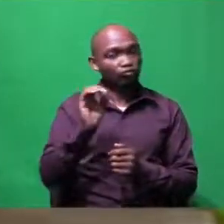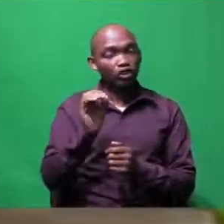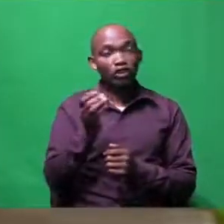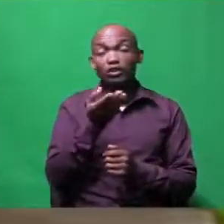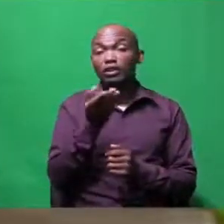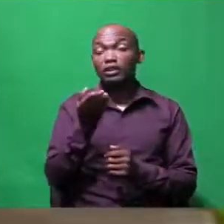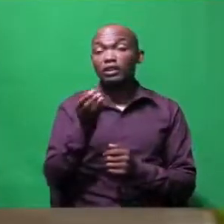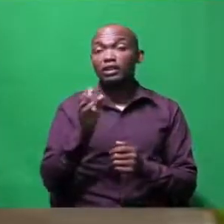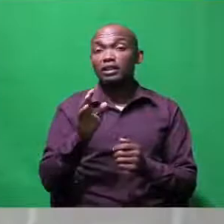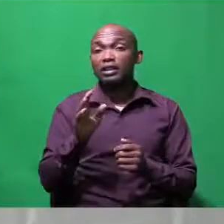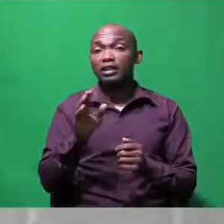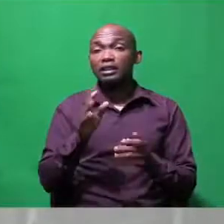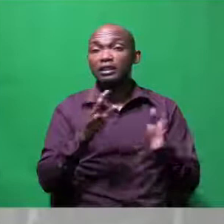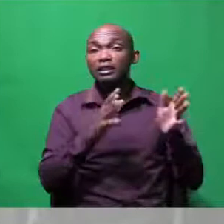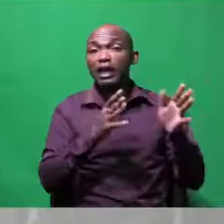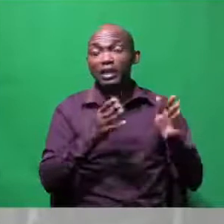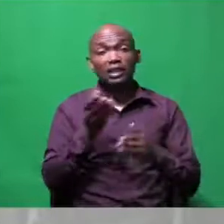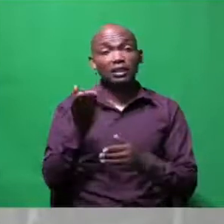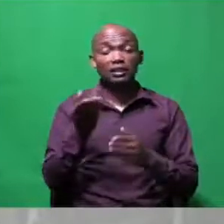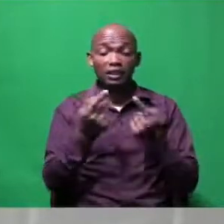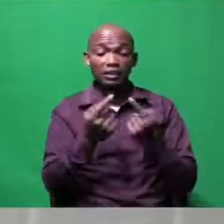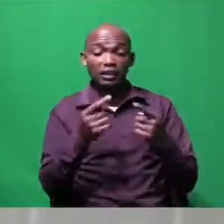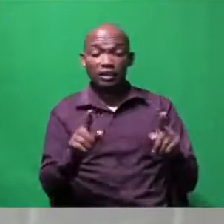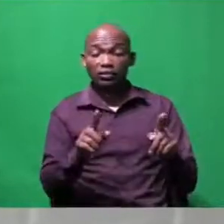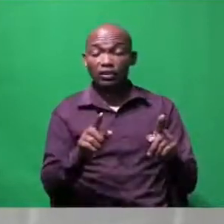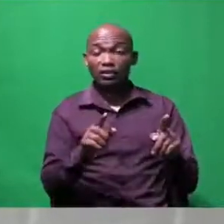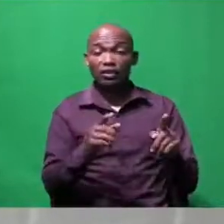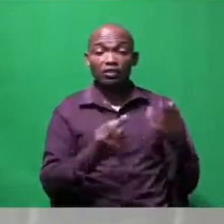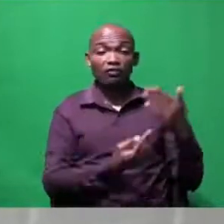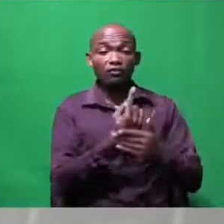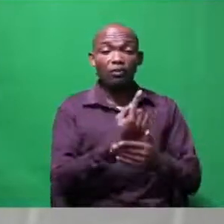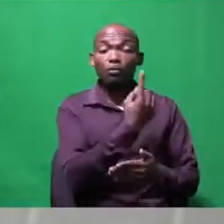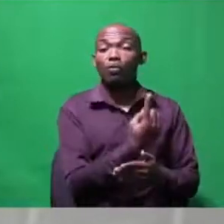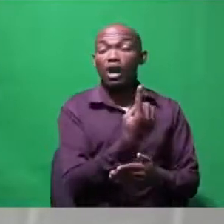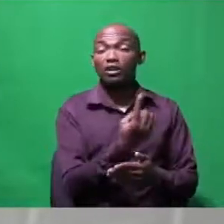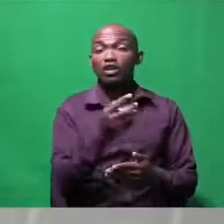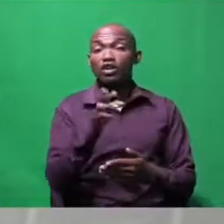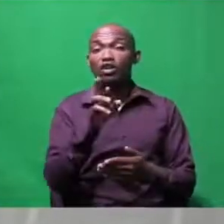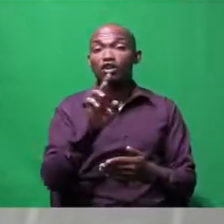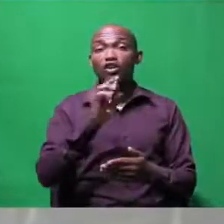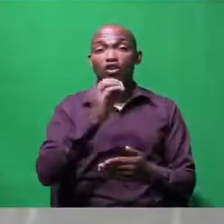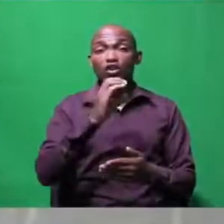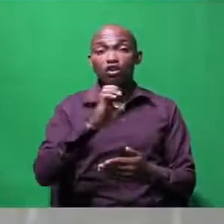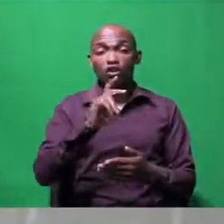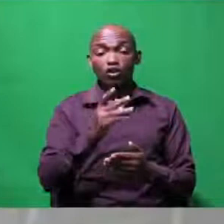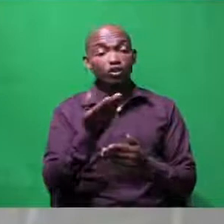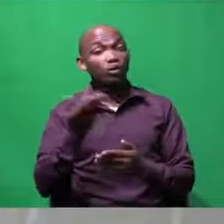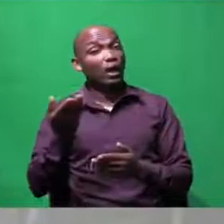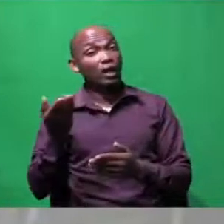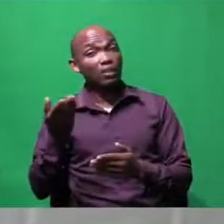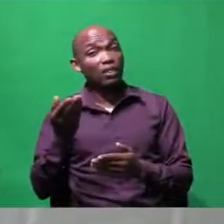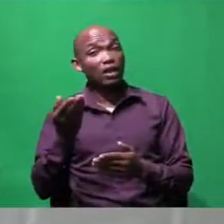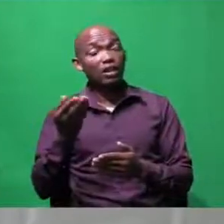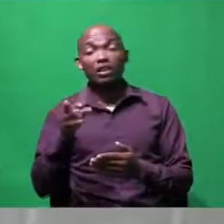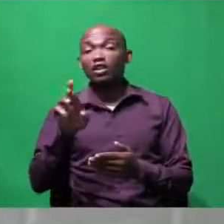say the shiningness or lustrous is different from one rock to another rock. So this is the mineral which is made